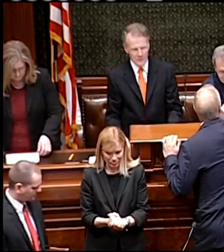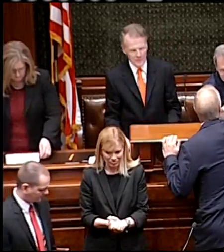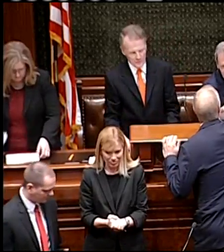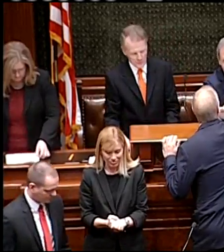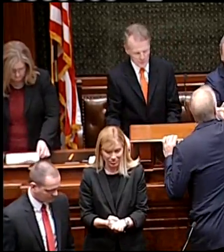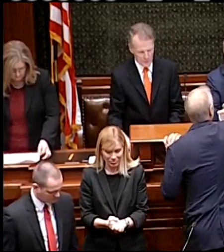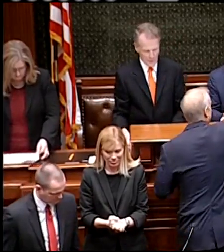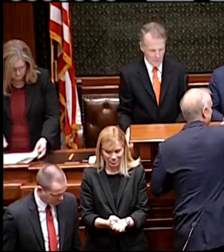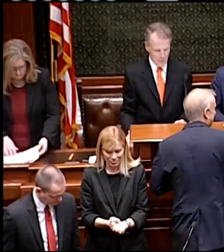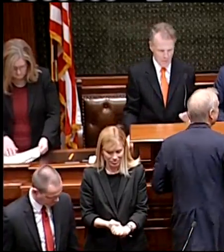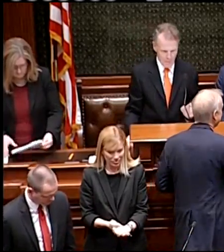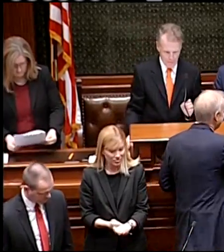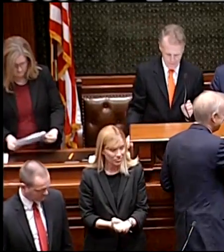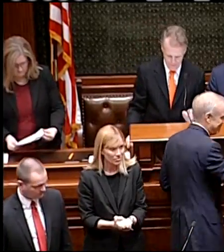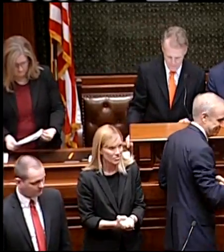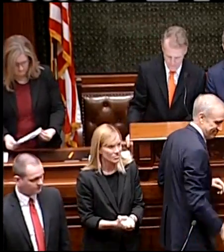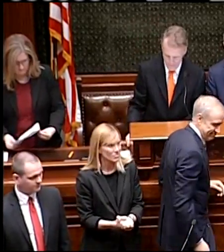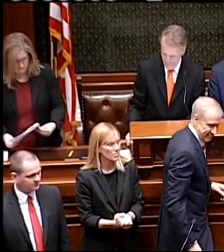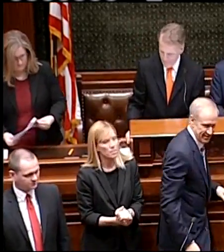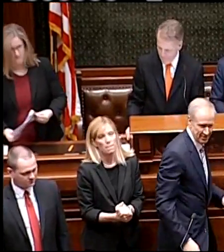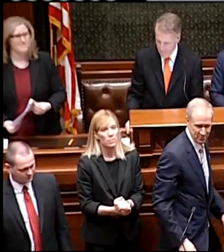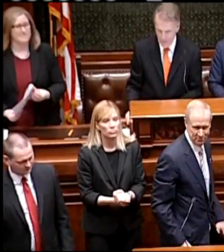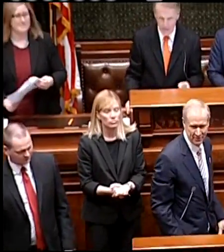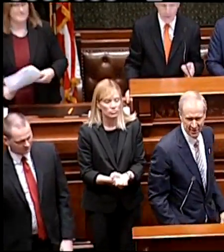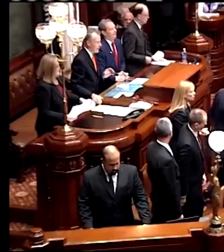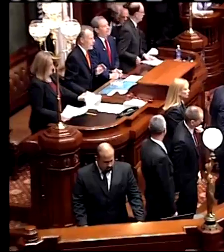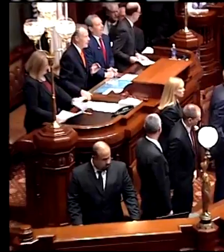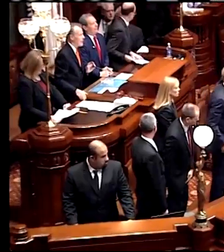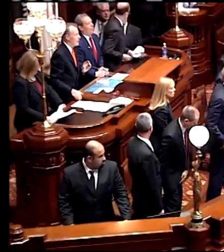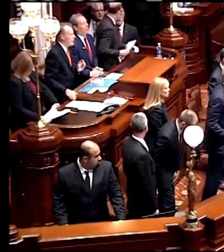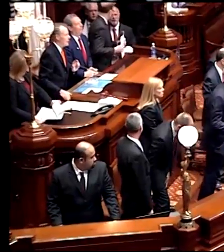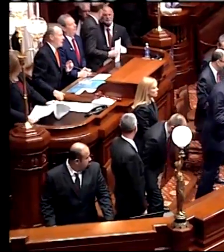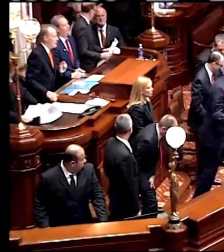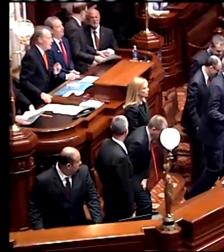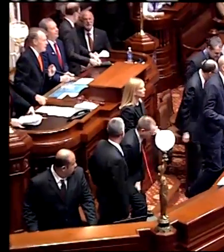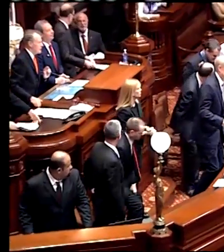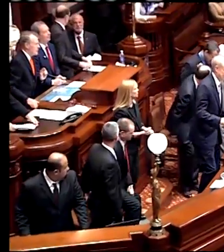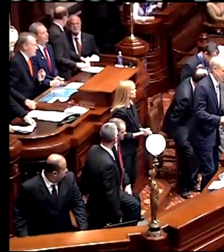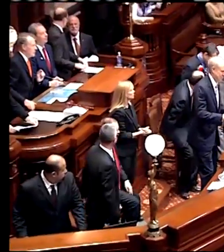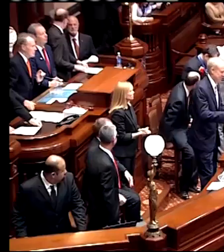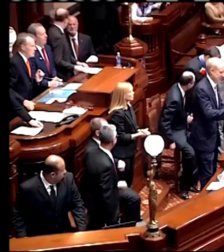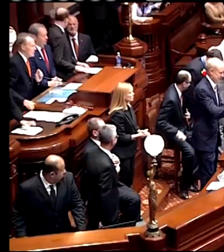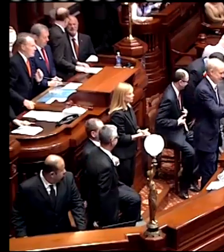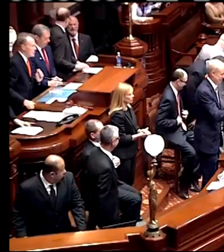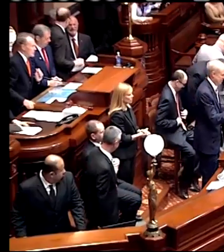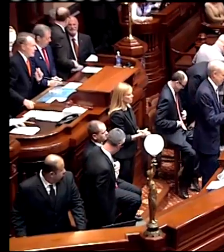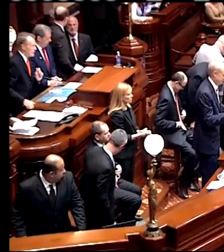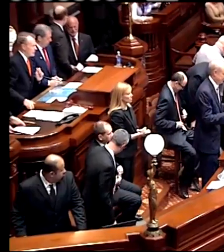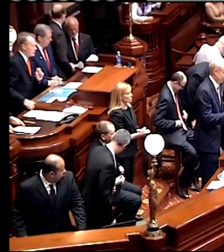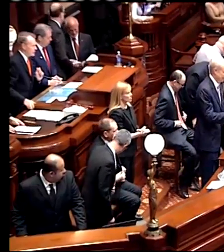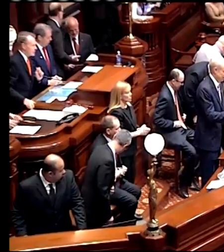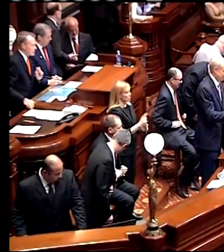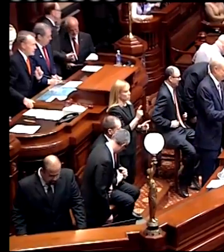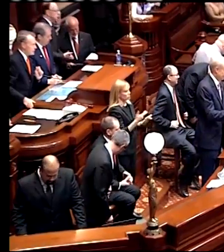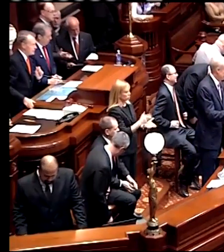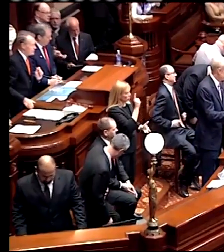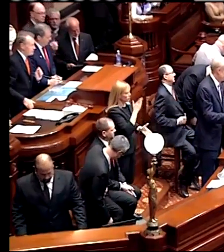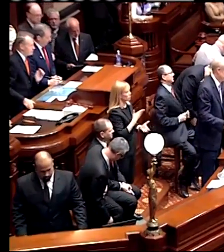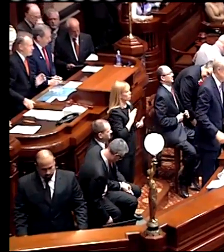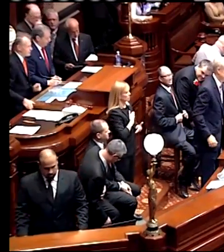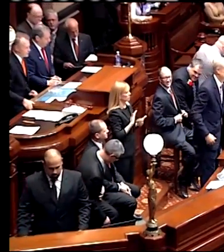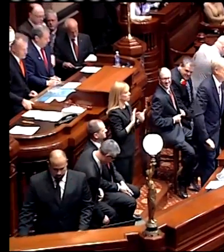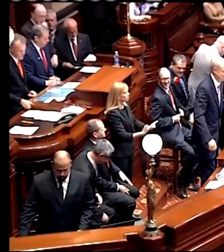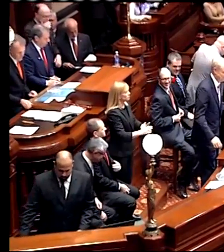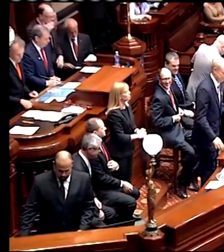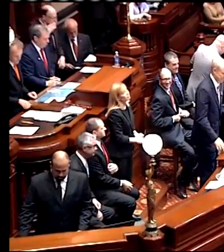President John Cullerton and ready to begin his initial State of the State speech to the people of Illinois. Mr. Governor, please proceed.